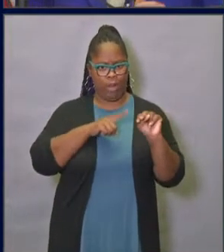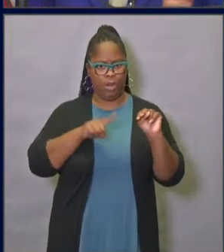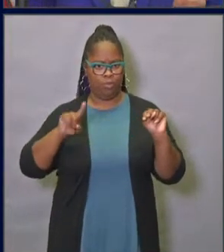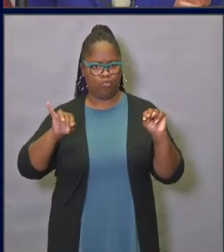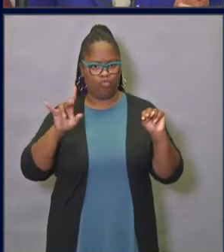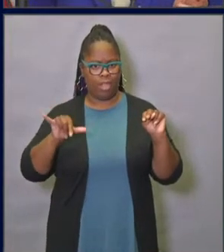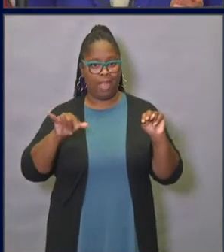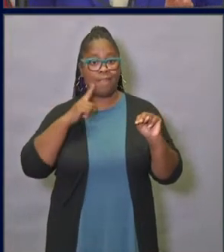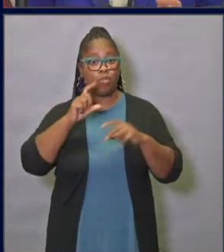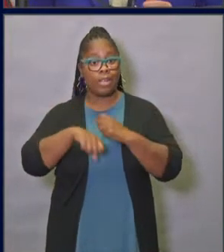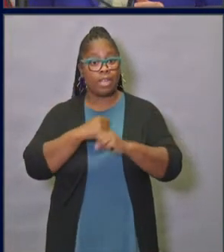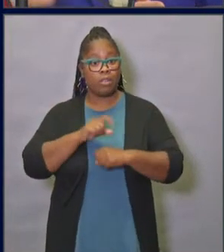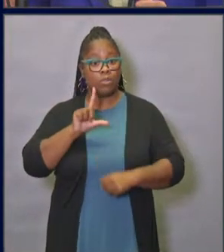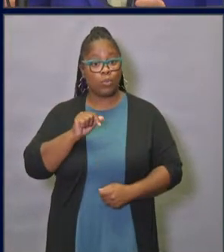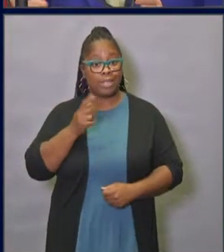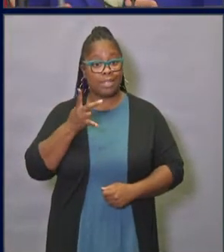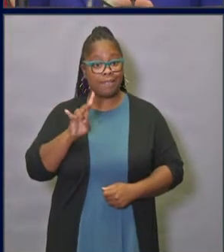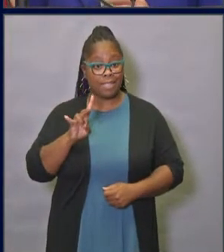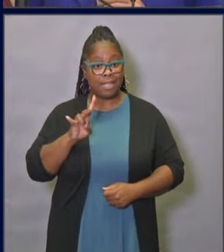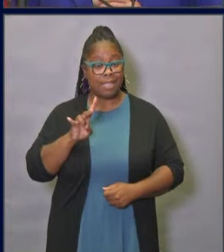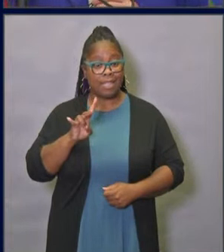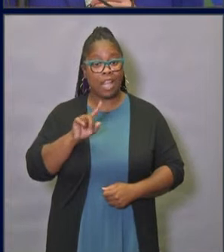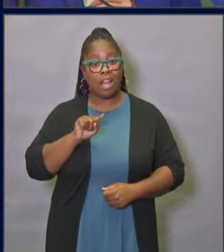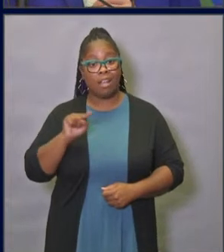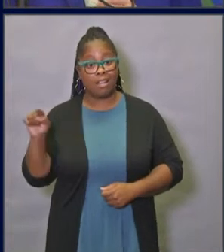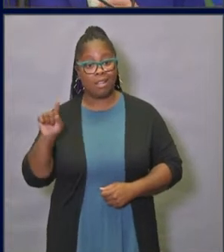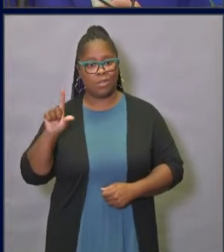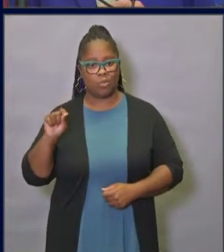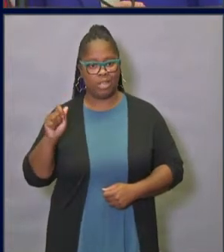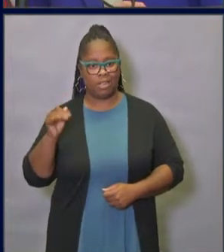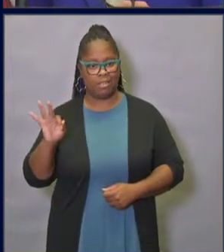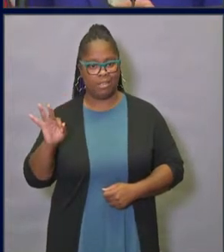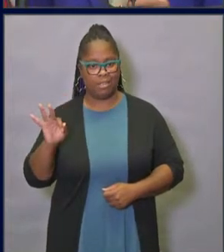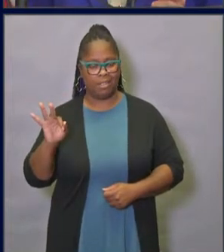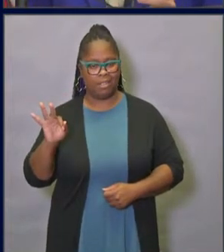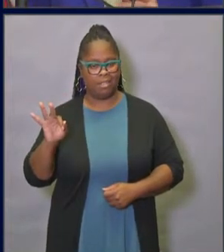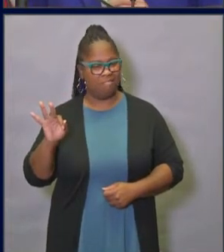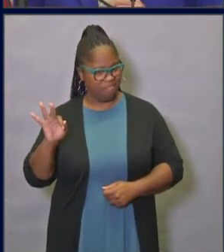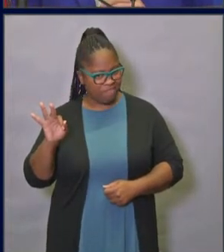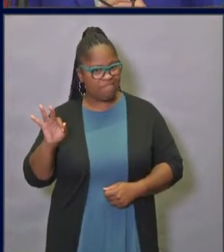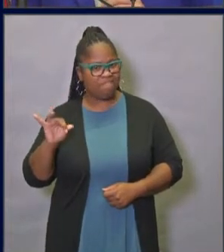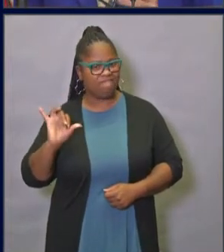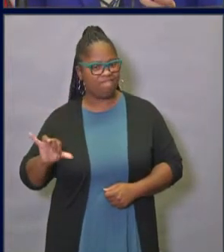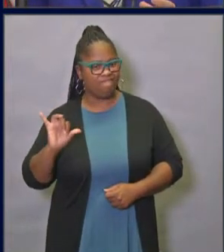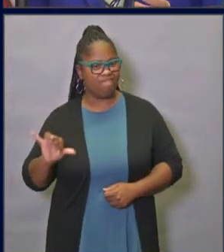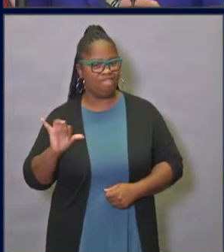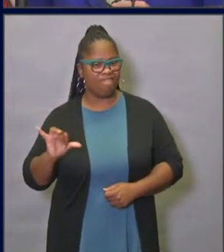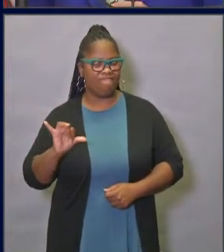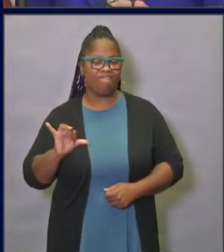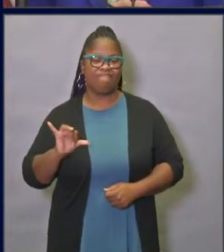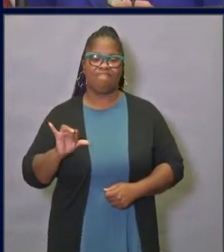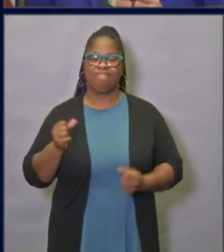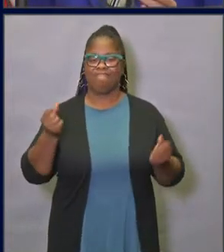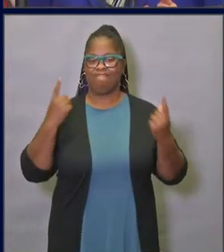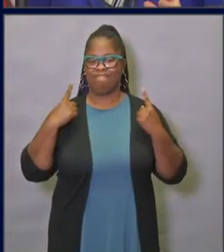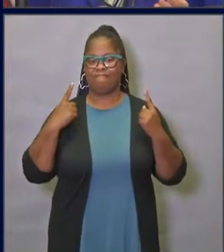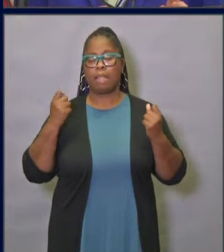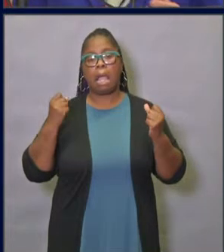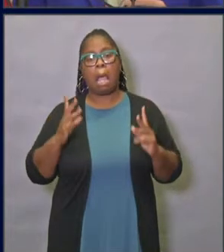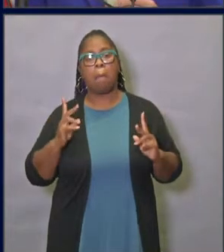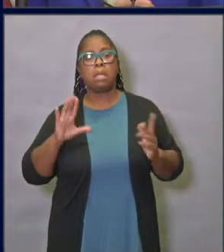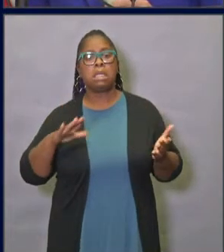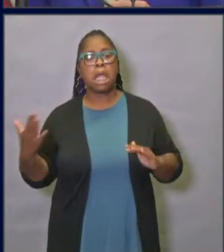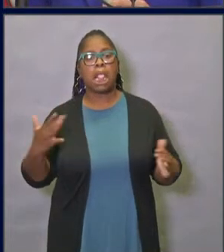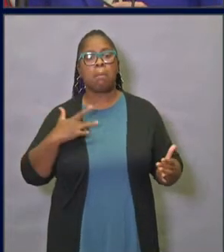in the years 2017 through 2019. This gives us a sense of how many deaths we would have